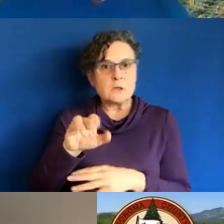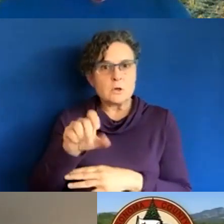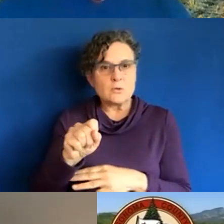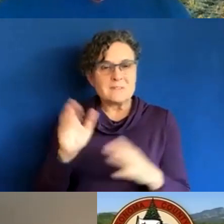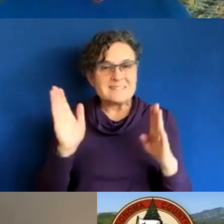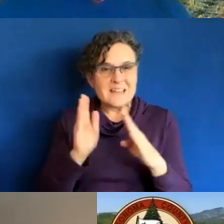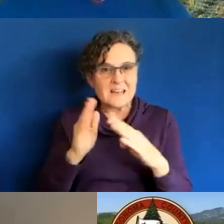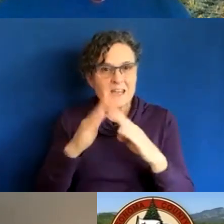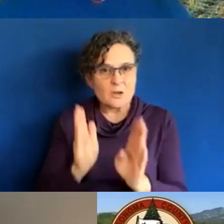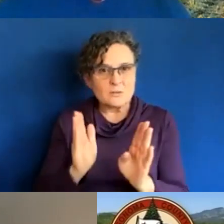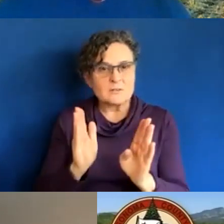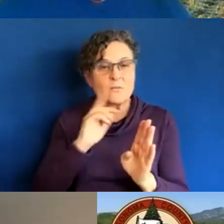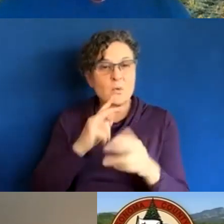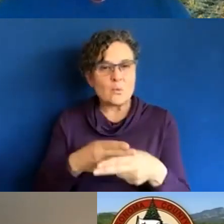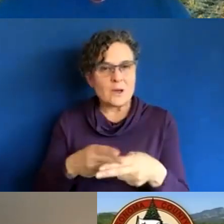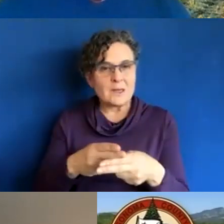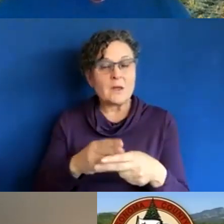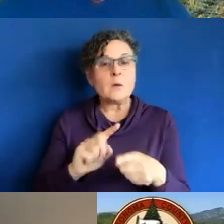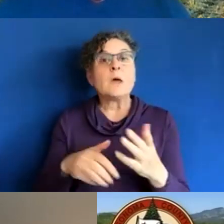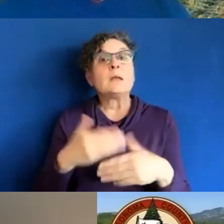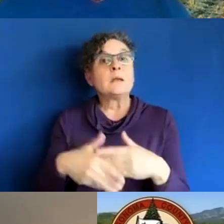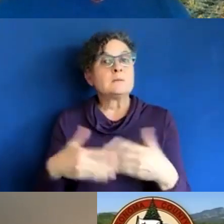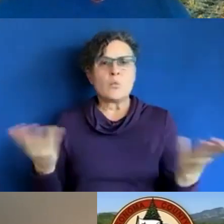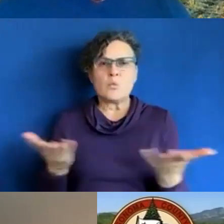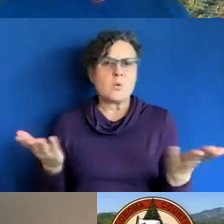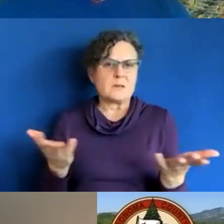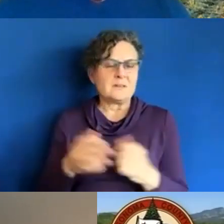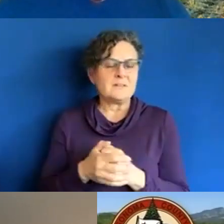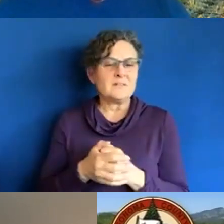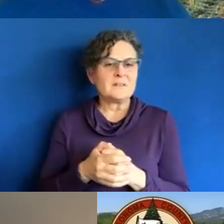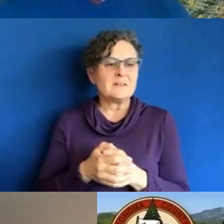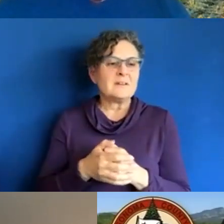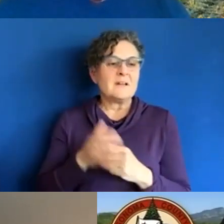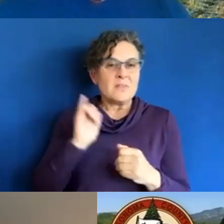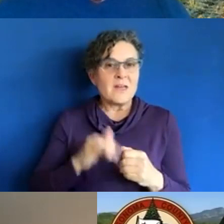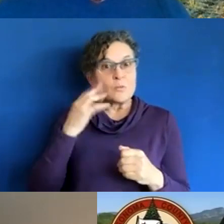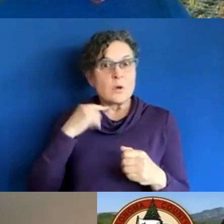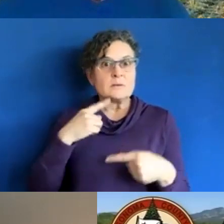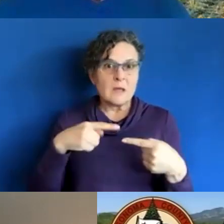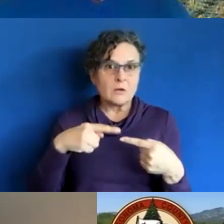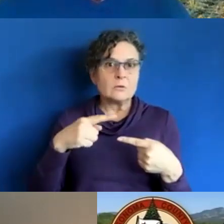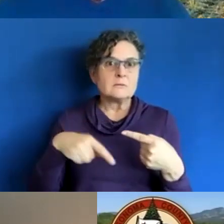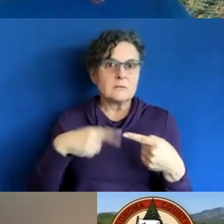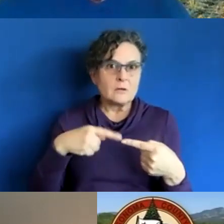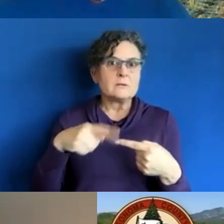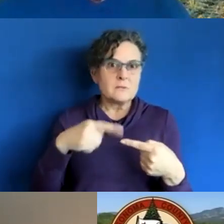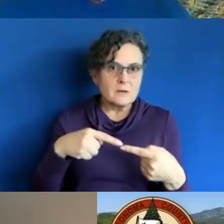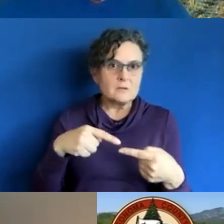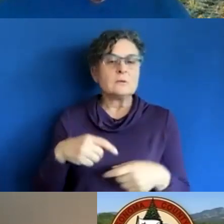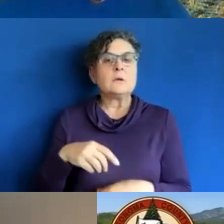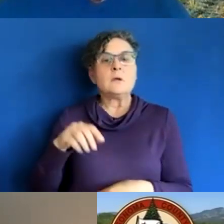available. And that's why we're in this cycle that we've talked about. Sonoma County needs about 1,000